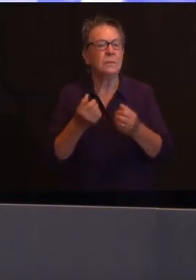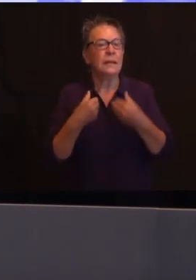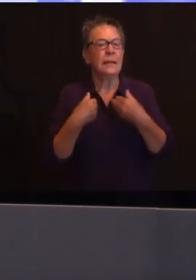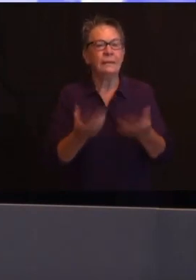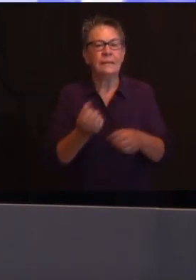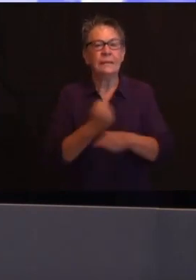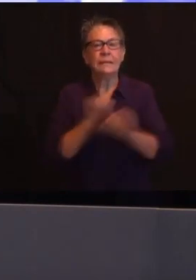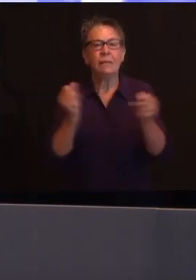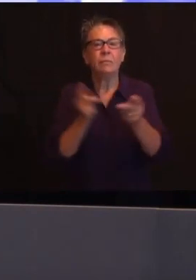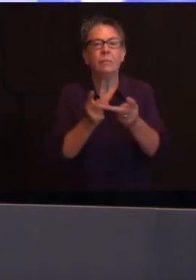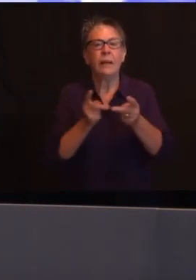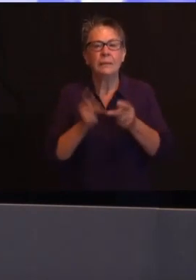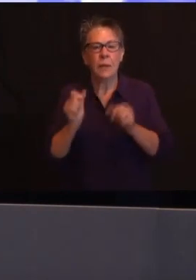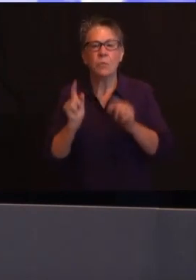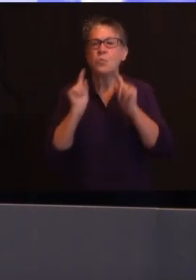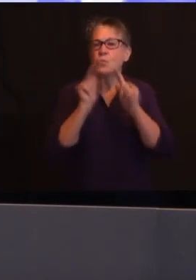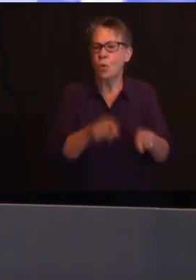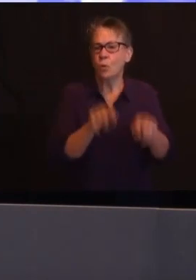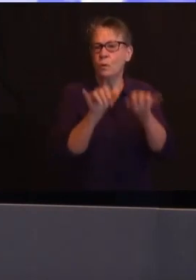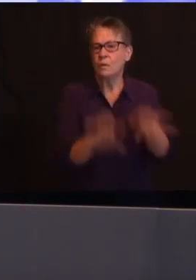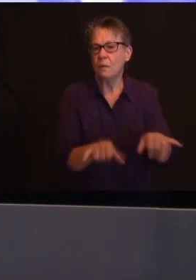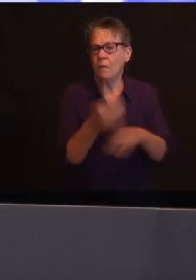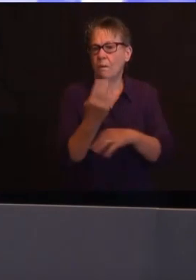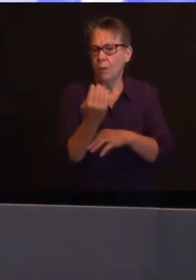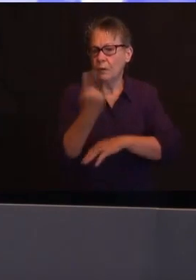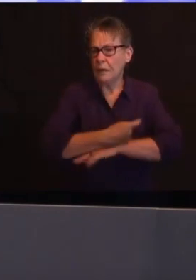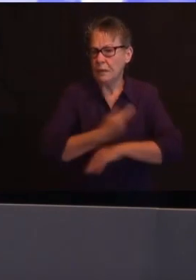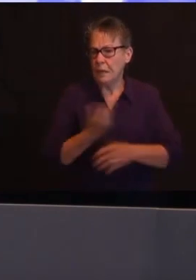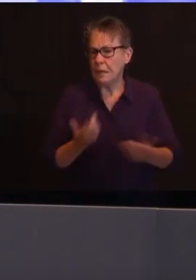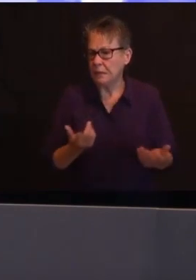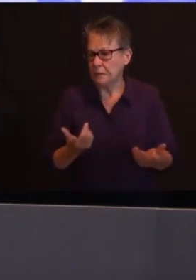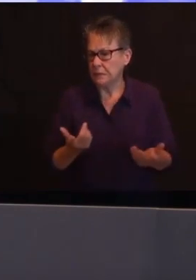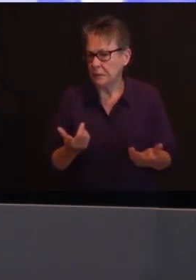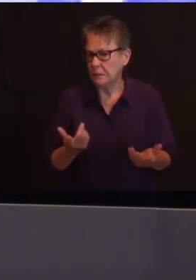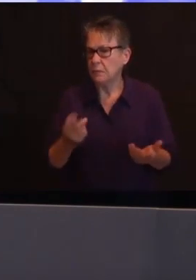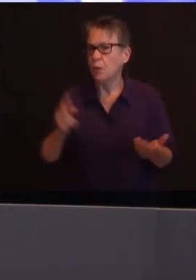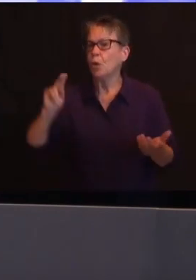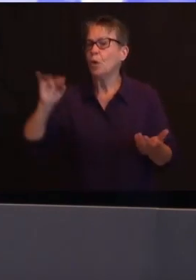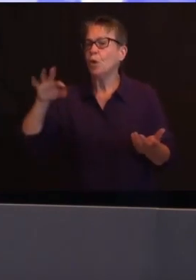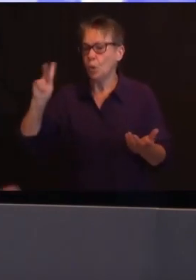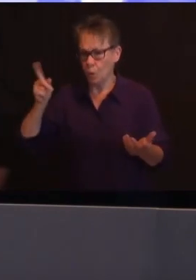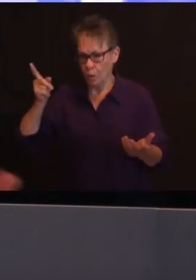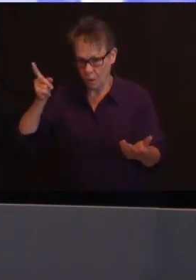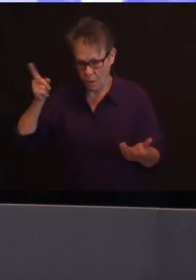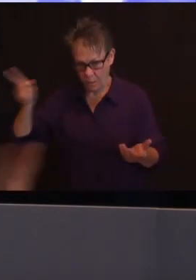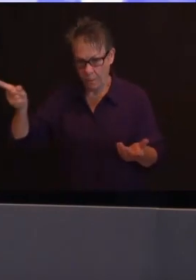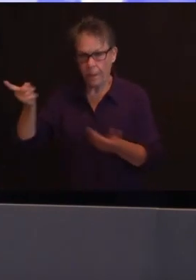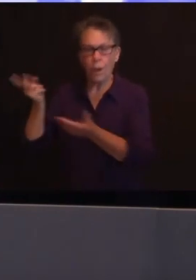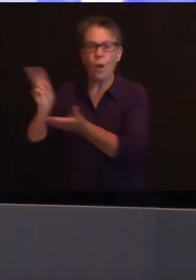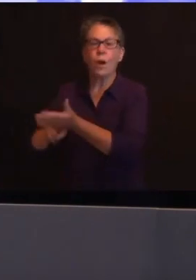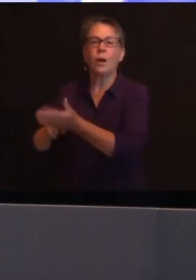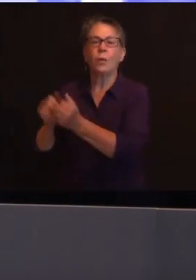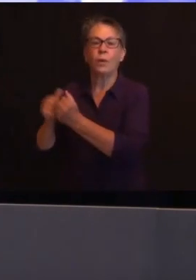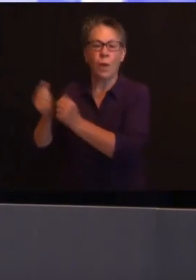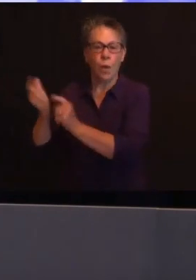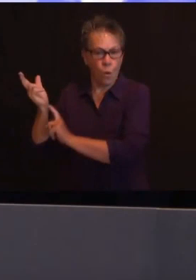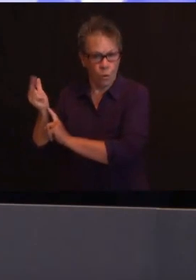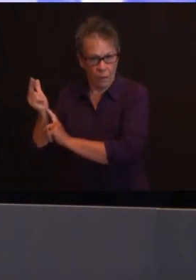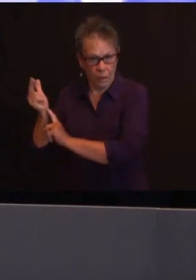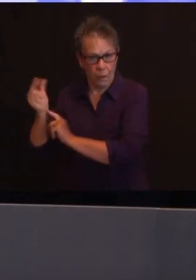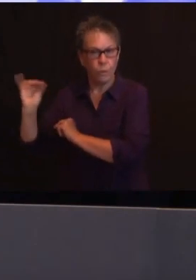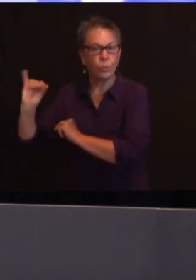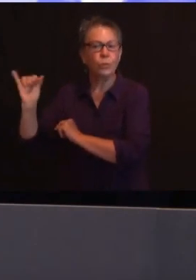city of Newark, the health department has contracted with a hotel that offers individuals who lack stable housing a safe place